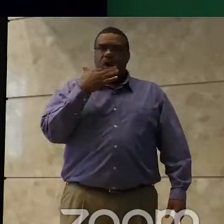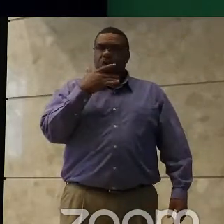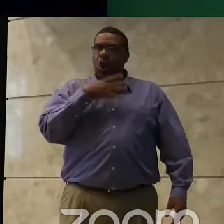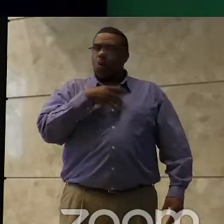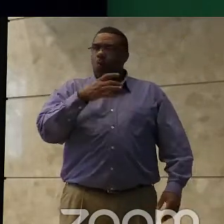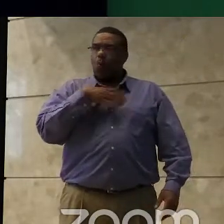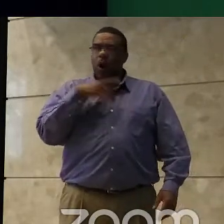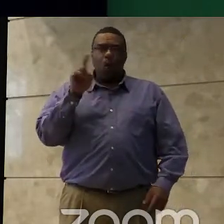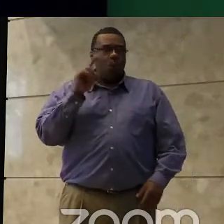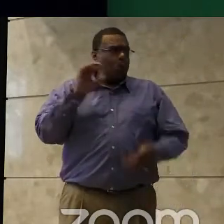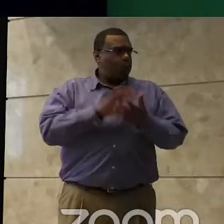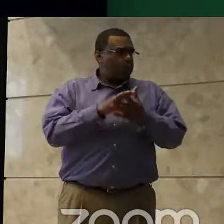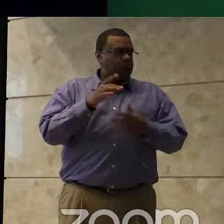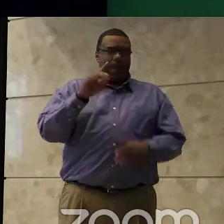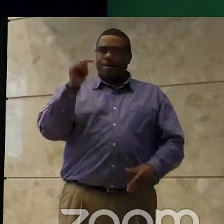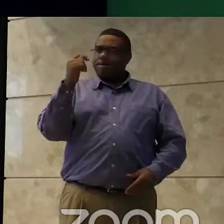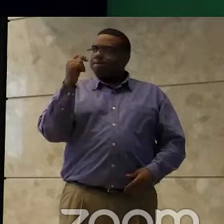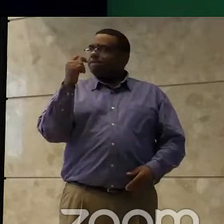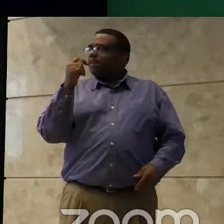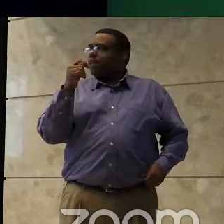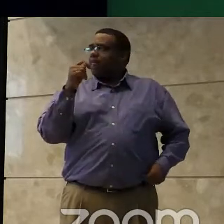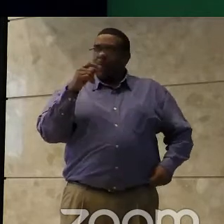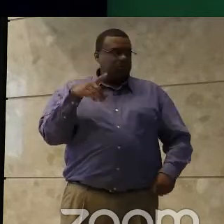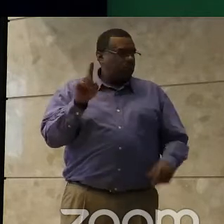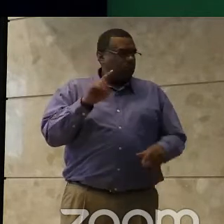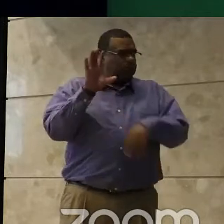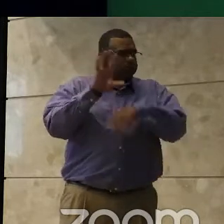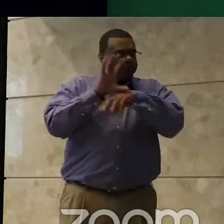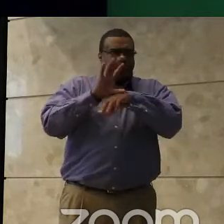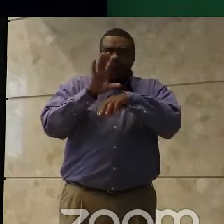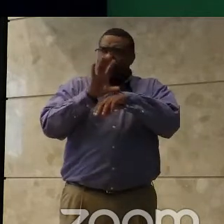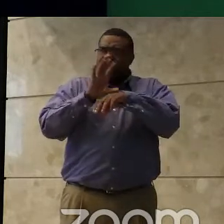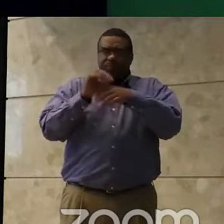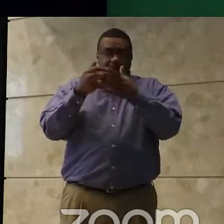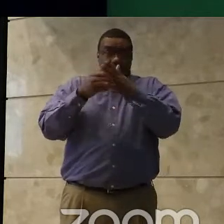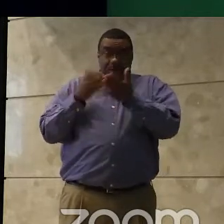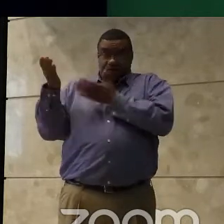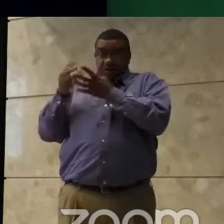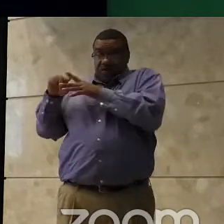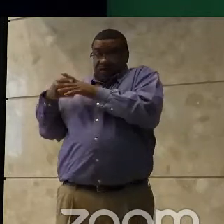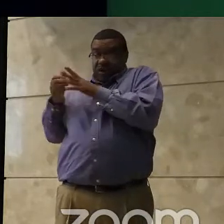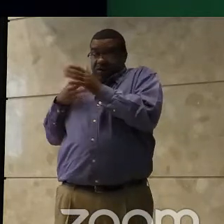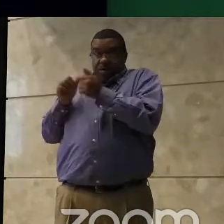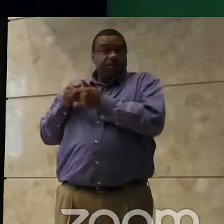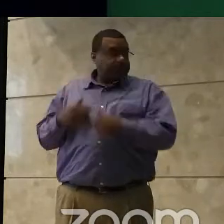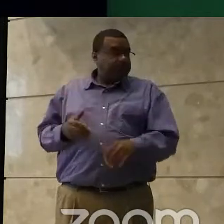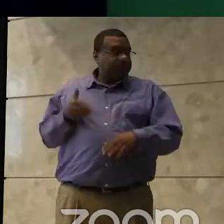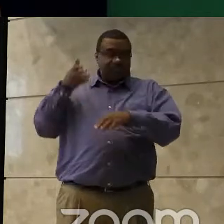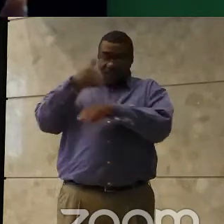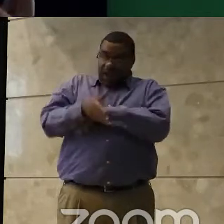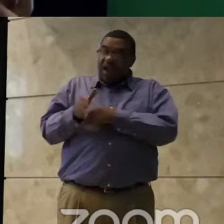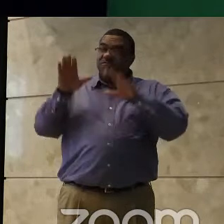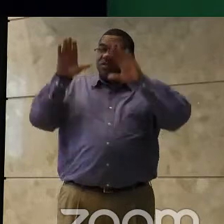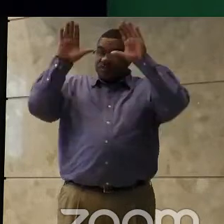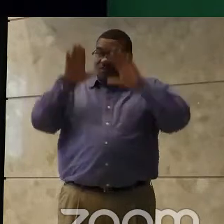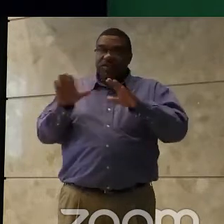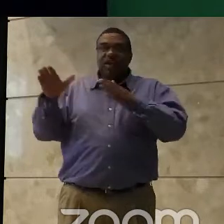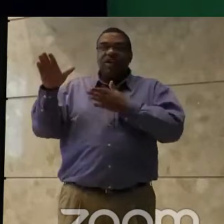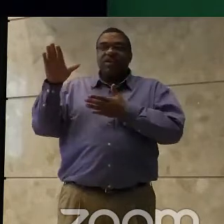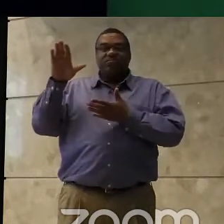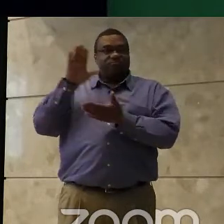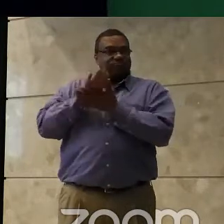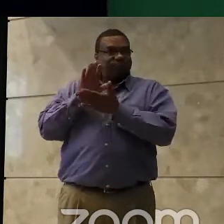the bathroom, in the restroom there at the church before service began after Sunday school, primping as little girls